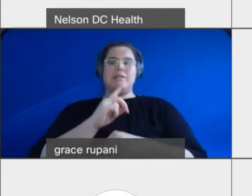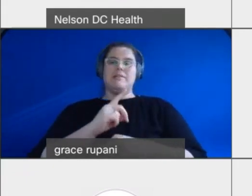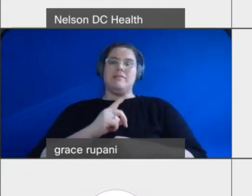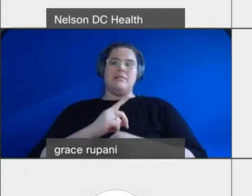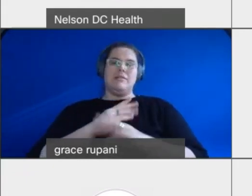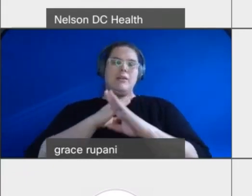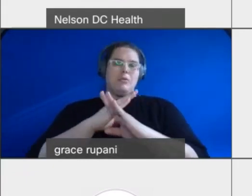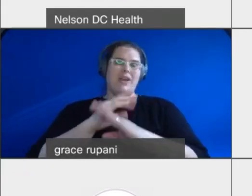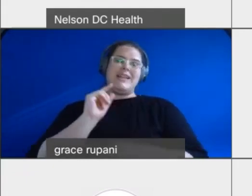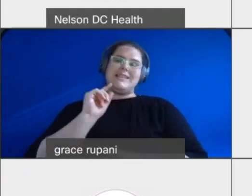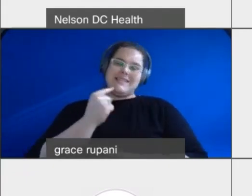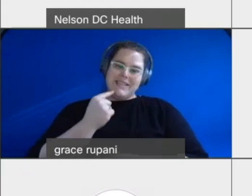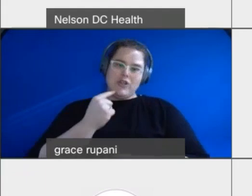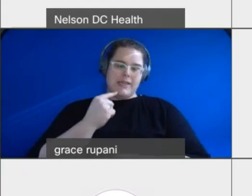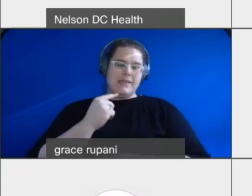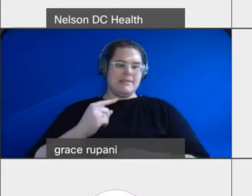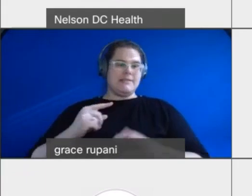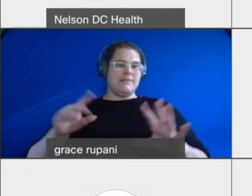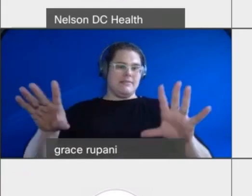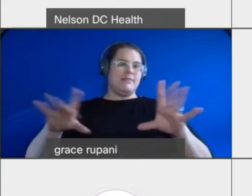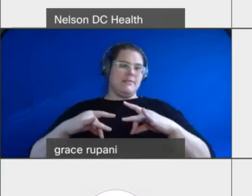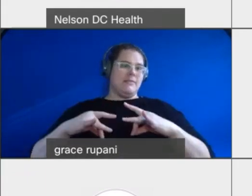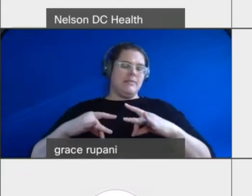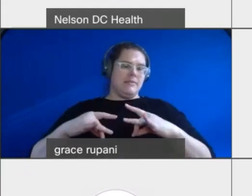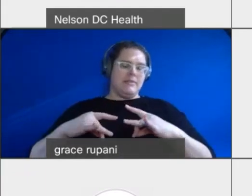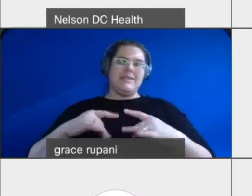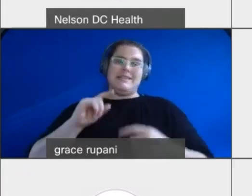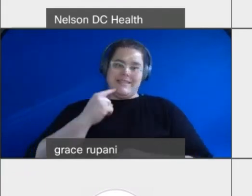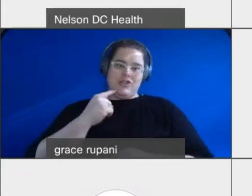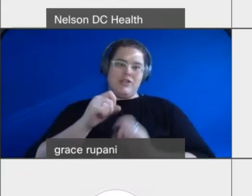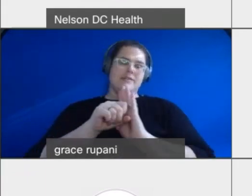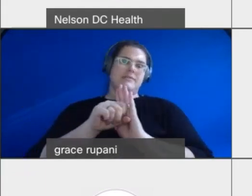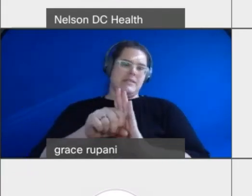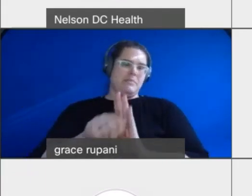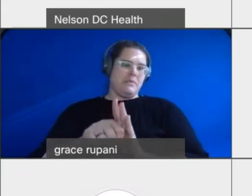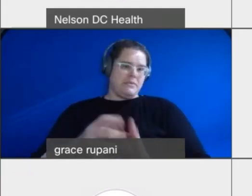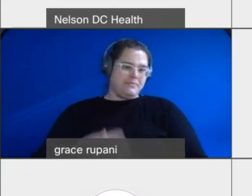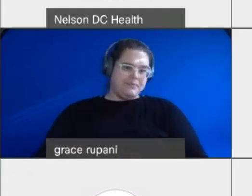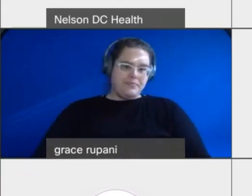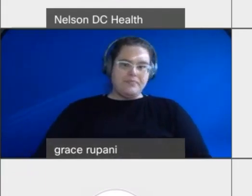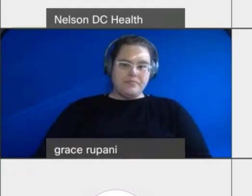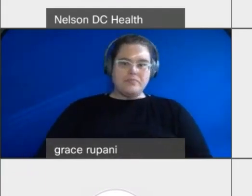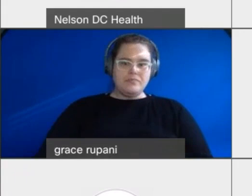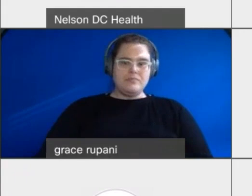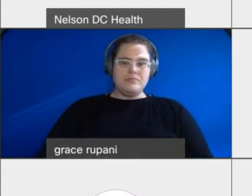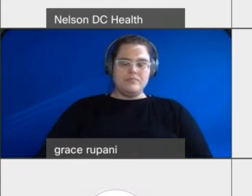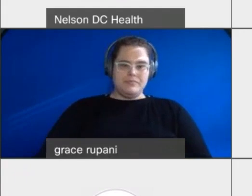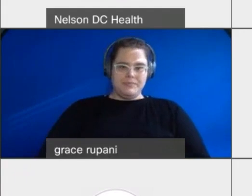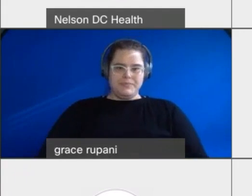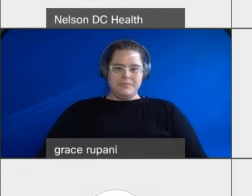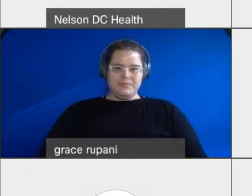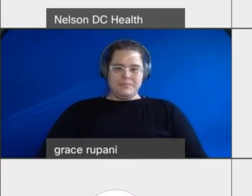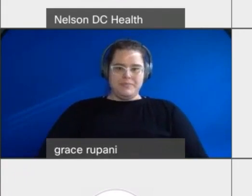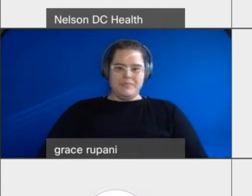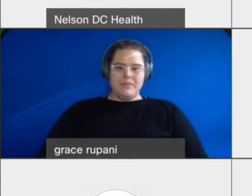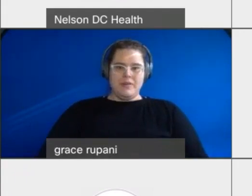Of COVID-19. So if you look at it like that, again, you still do have to follow all the protocols. And Daryl, I think, might be